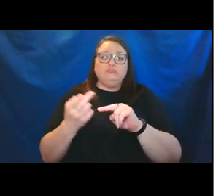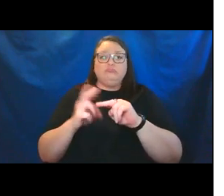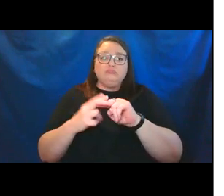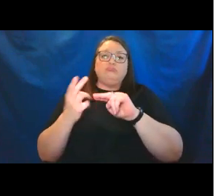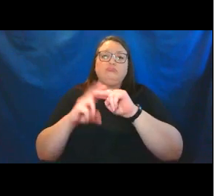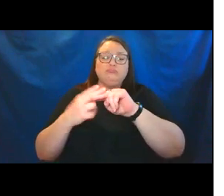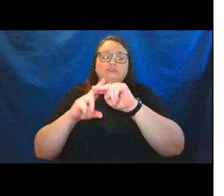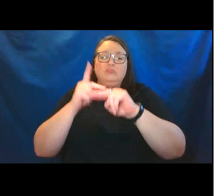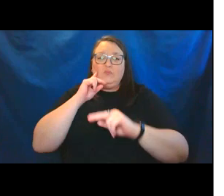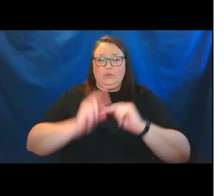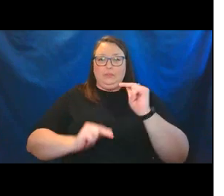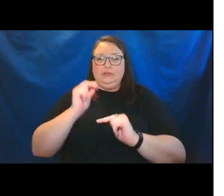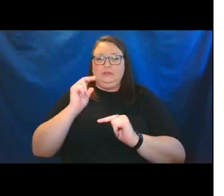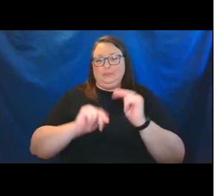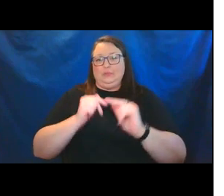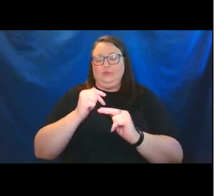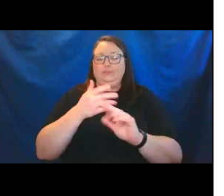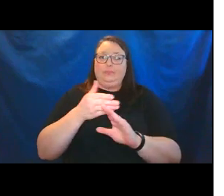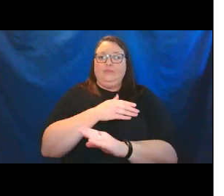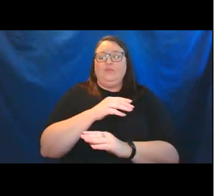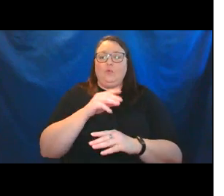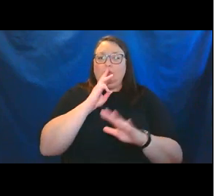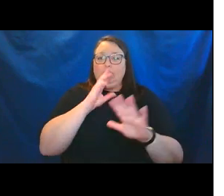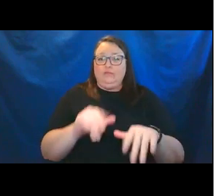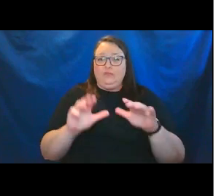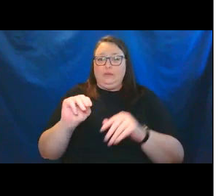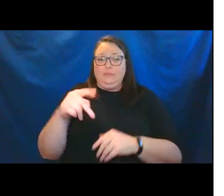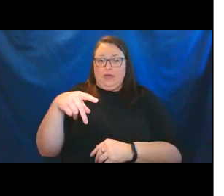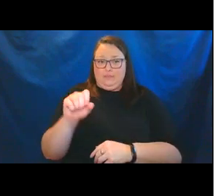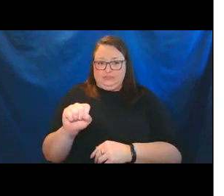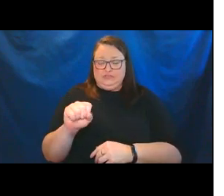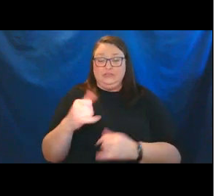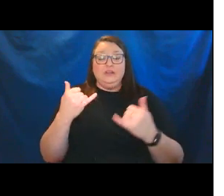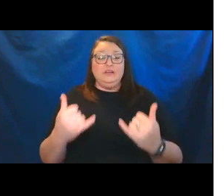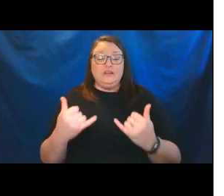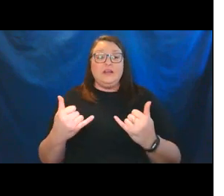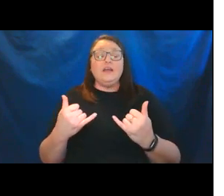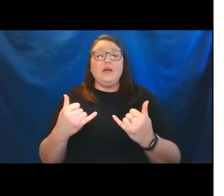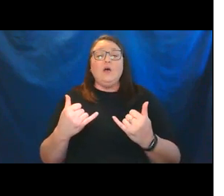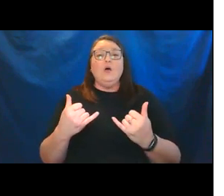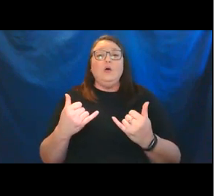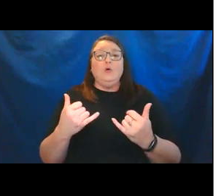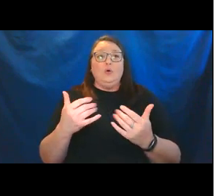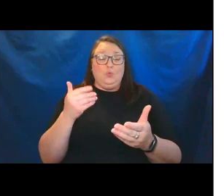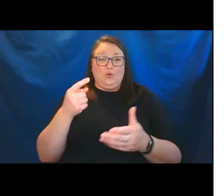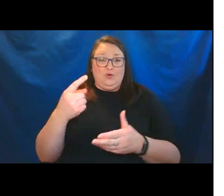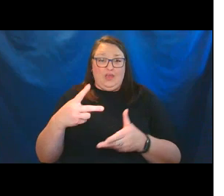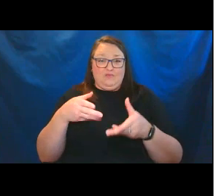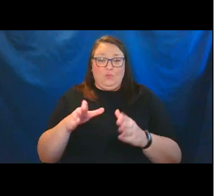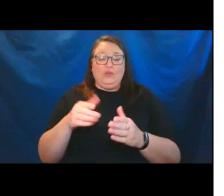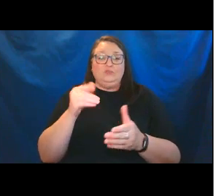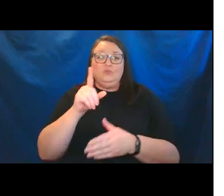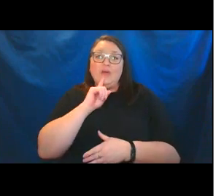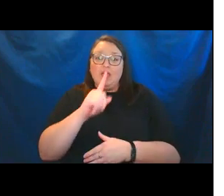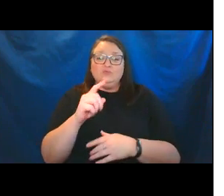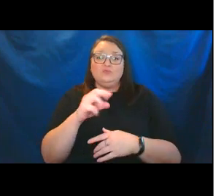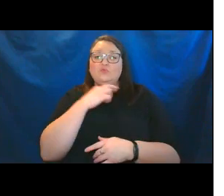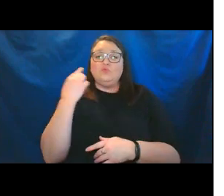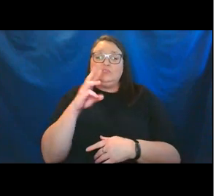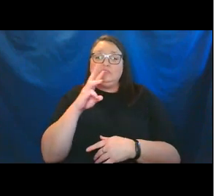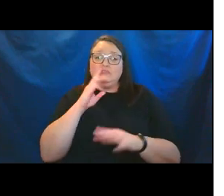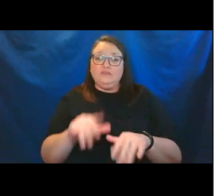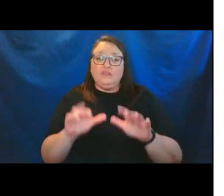built before flood maps in our flood zones. We are now halfway to actual risk flood rate. The insurance is